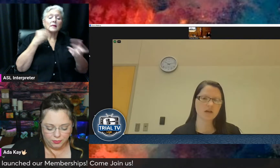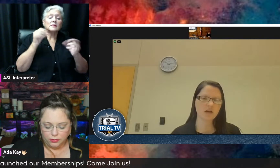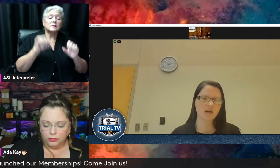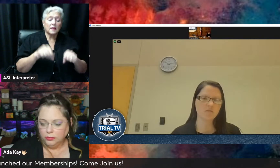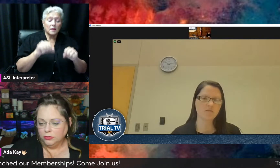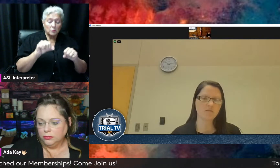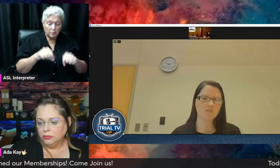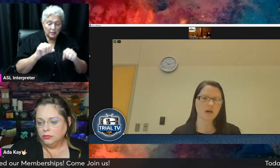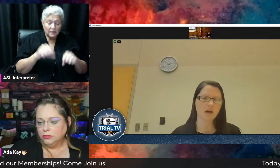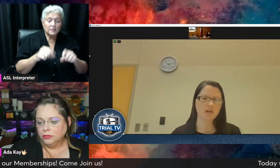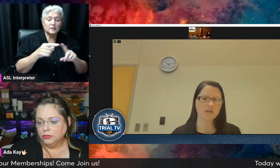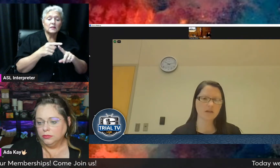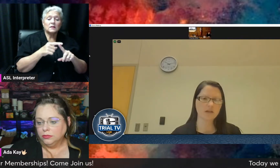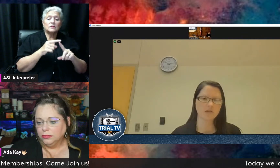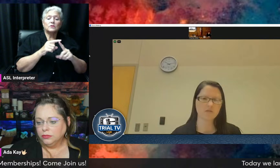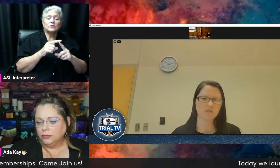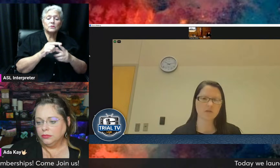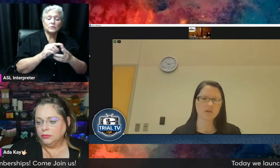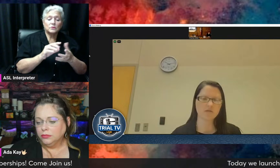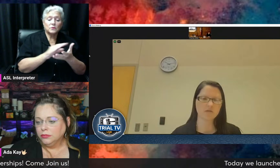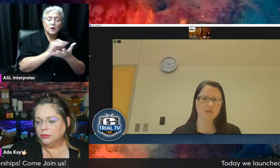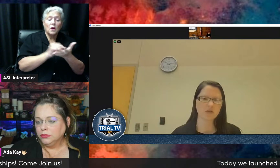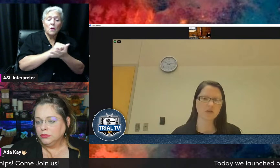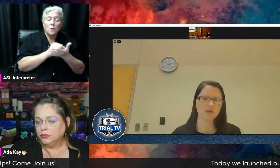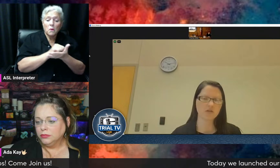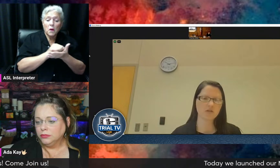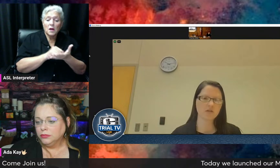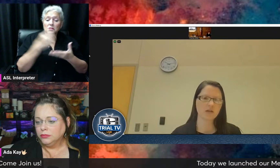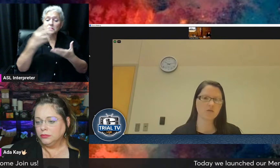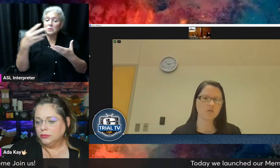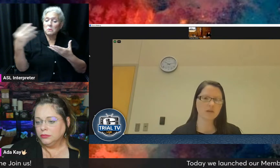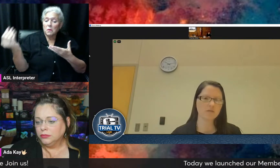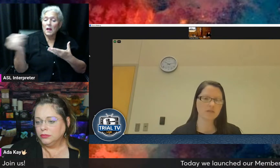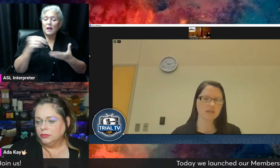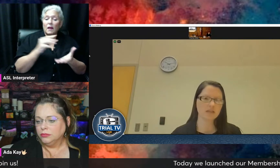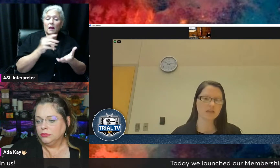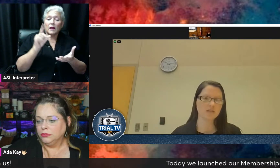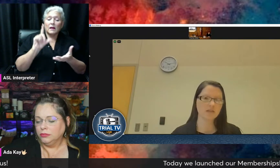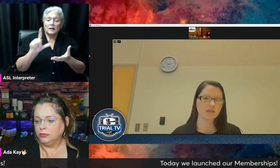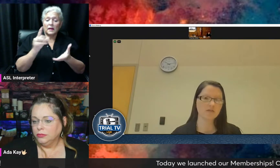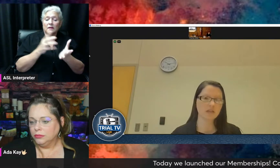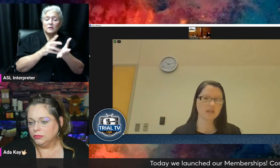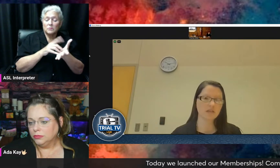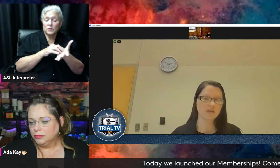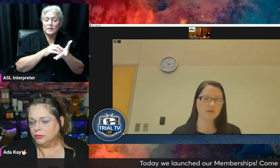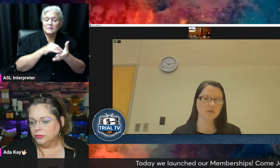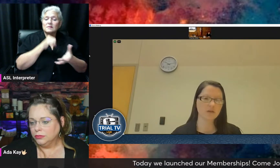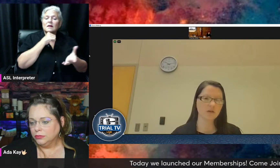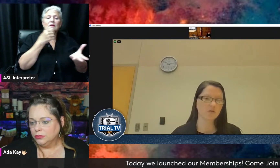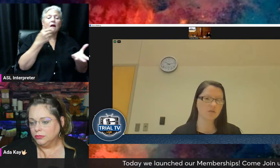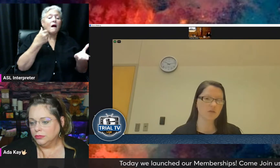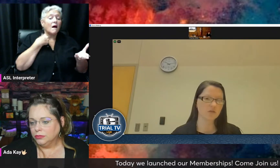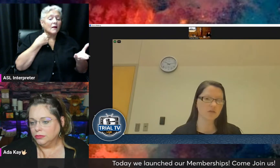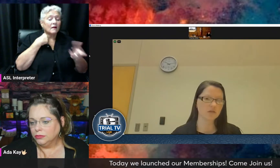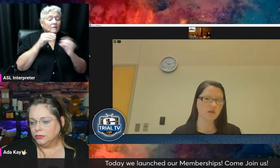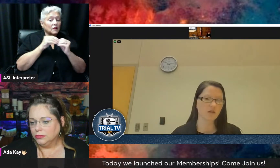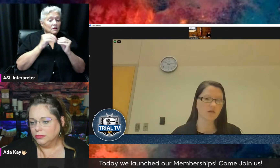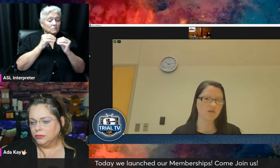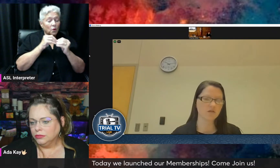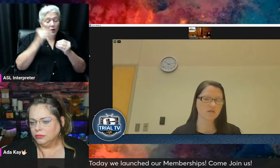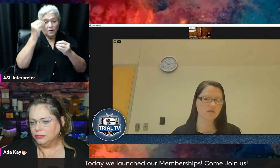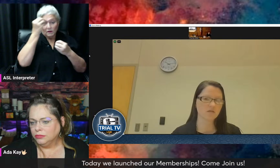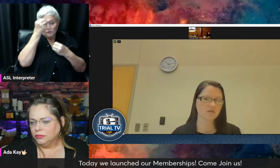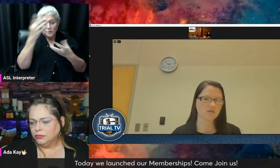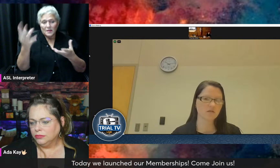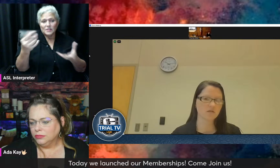impressions. Not having kind of more information, I wouldn't be able to say definitively if there would be no impressions at